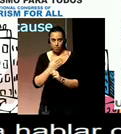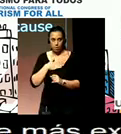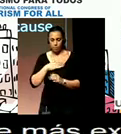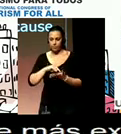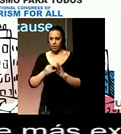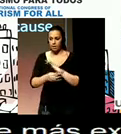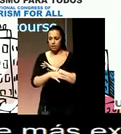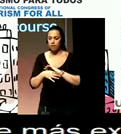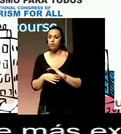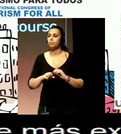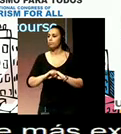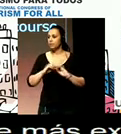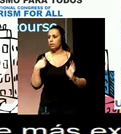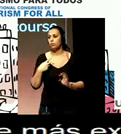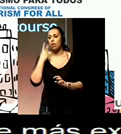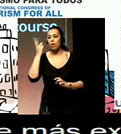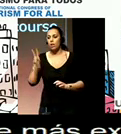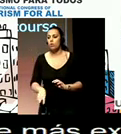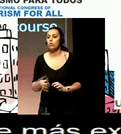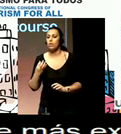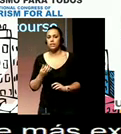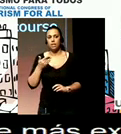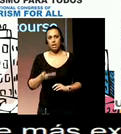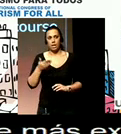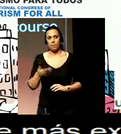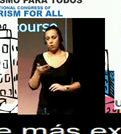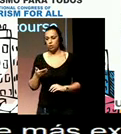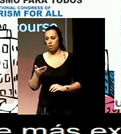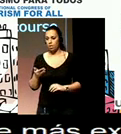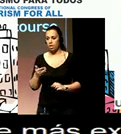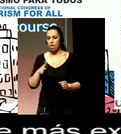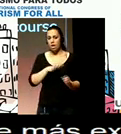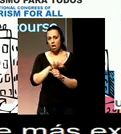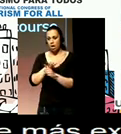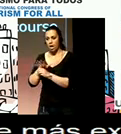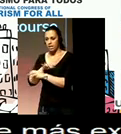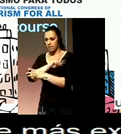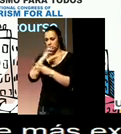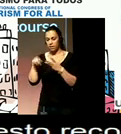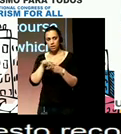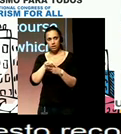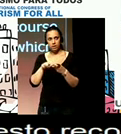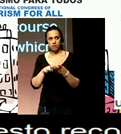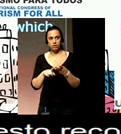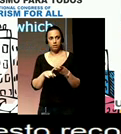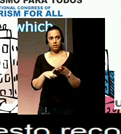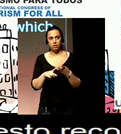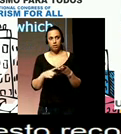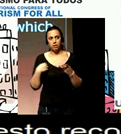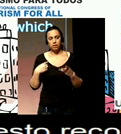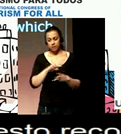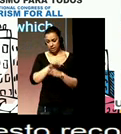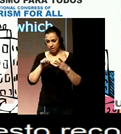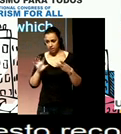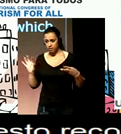the three areas which mainly go to comprise accessible built heritage, which would be, of course,